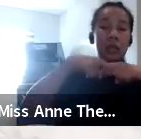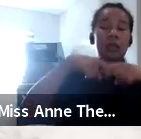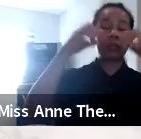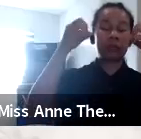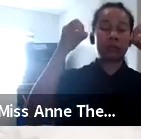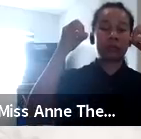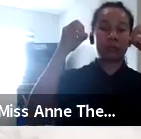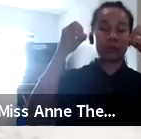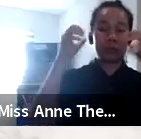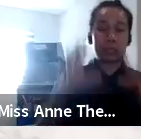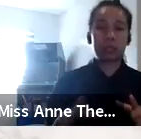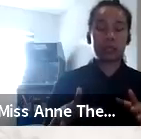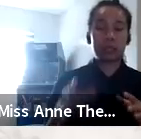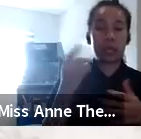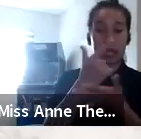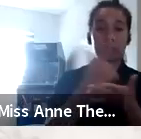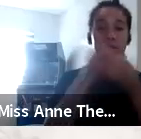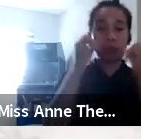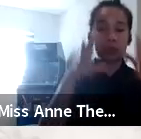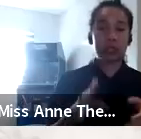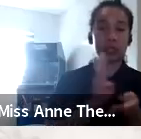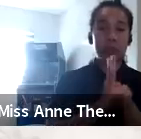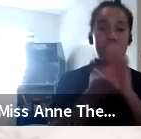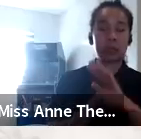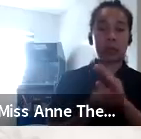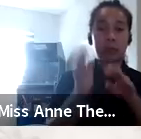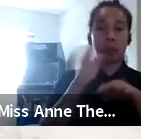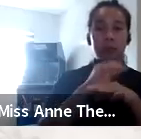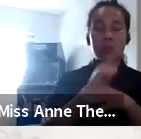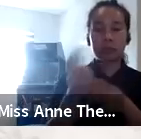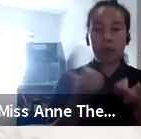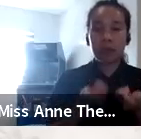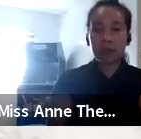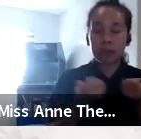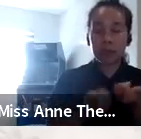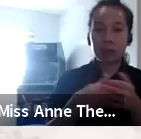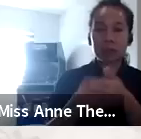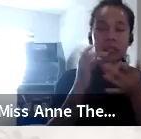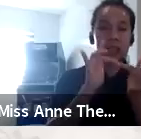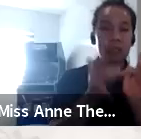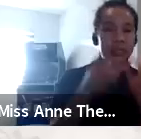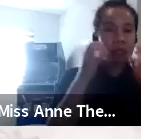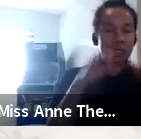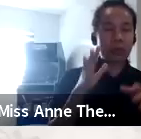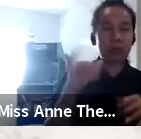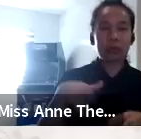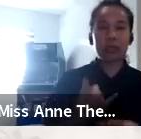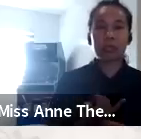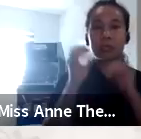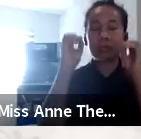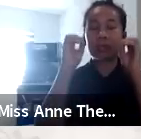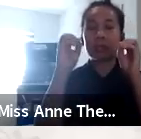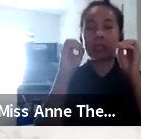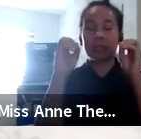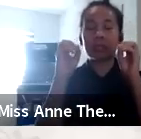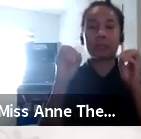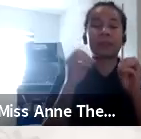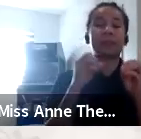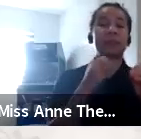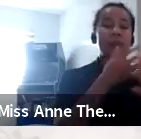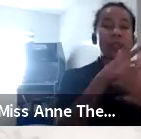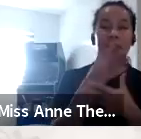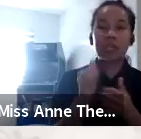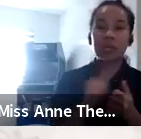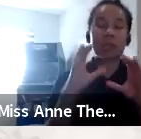available online. Before, we just thought that teachers will just teach it, teachers will just tell it to the class, elaborate it